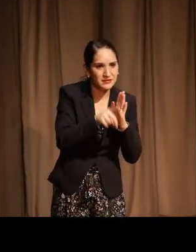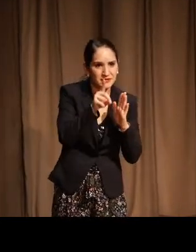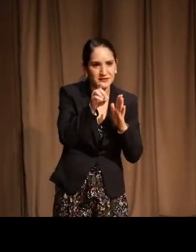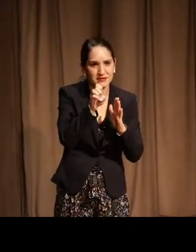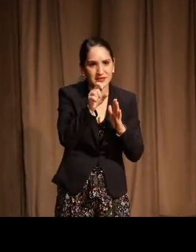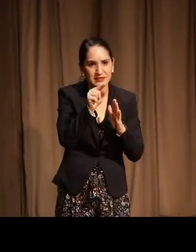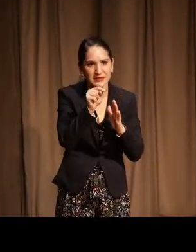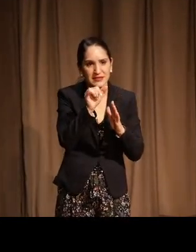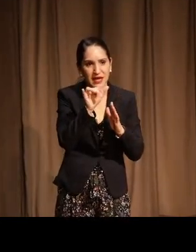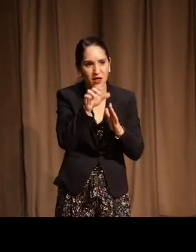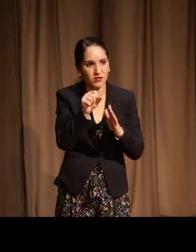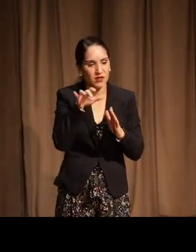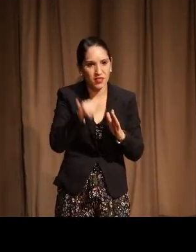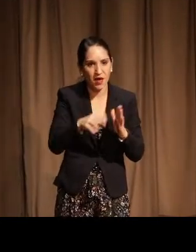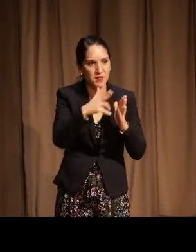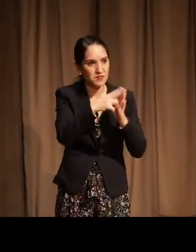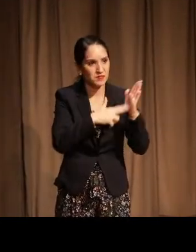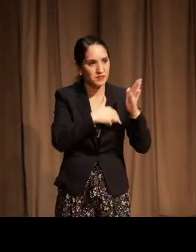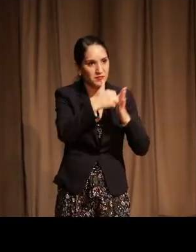painting, but